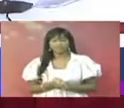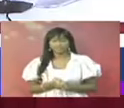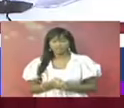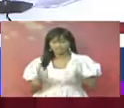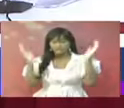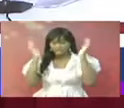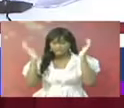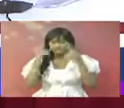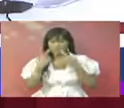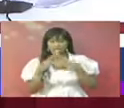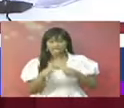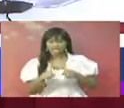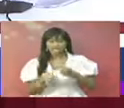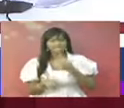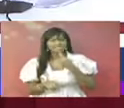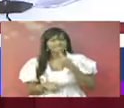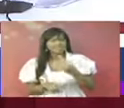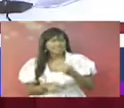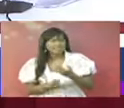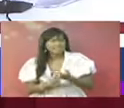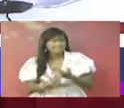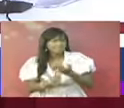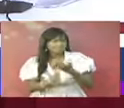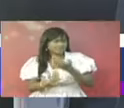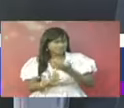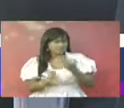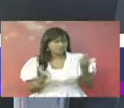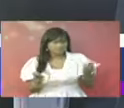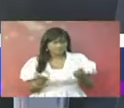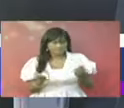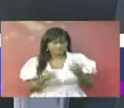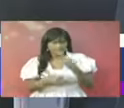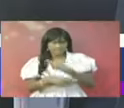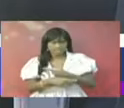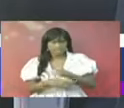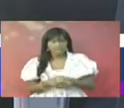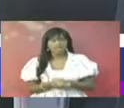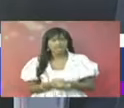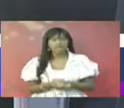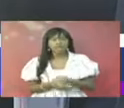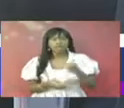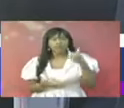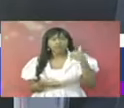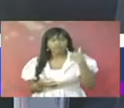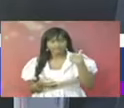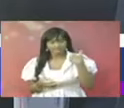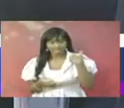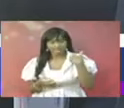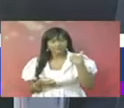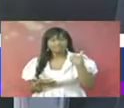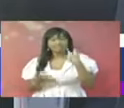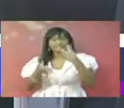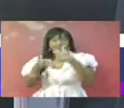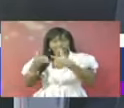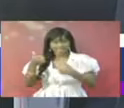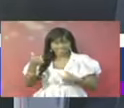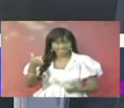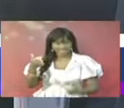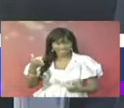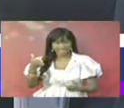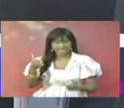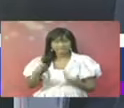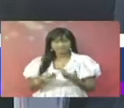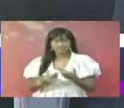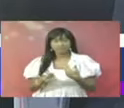actually mentioned earlier in this particular media conference, we have done that update in the past, and we will, once